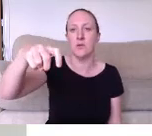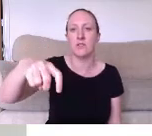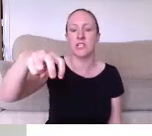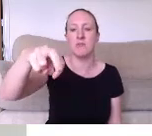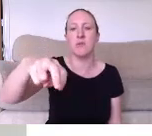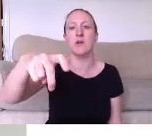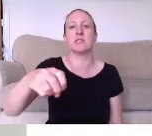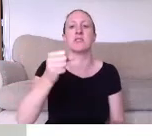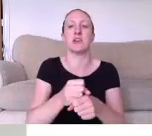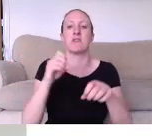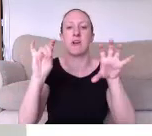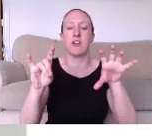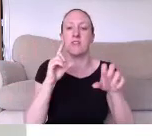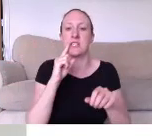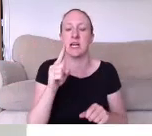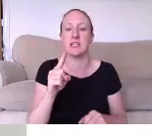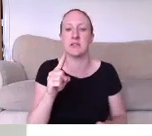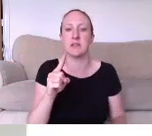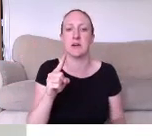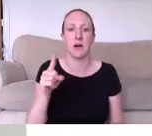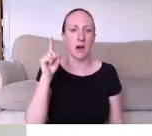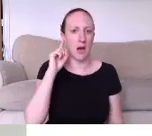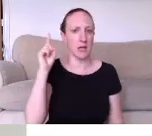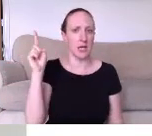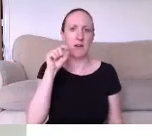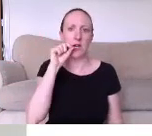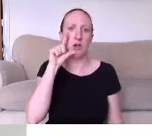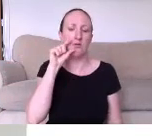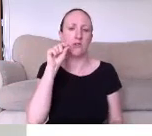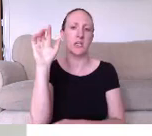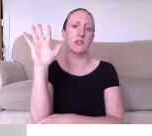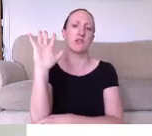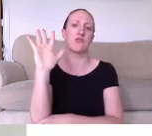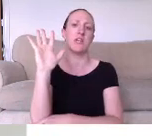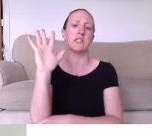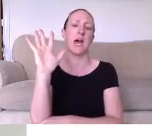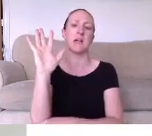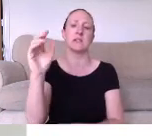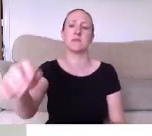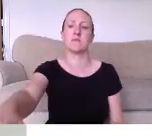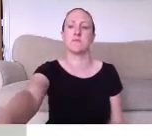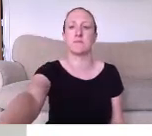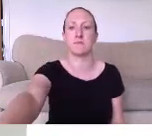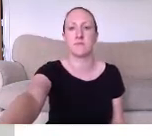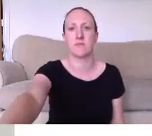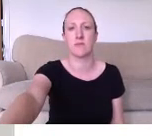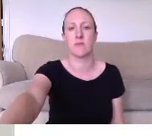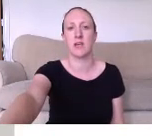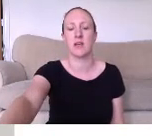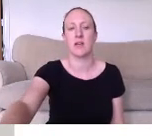They walked some more till the Gruffalo said, I hear a hoot in the trees ahead.